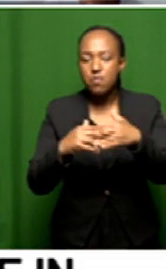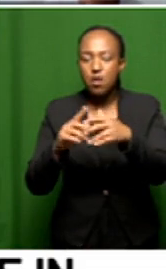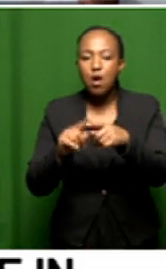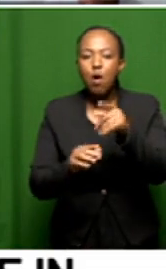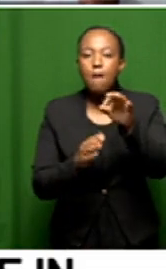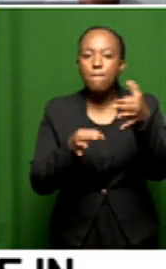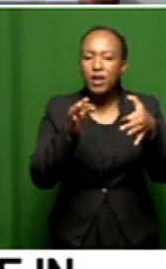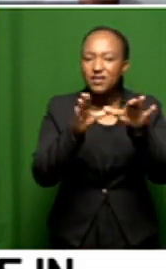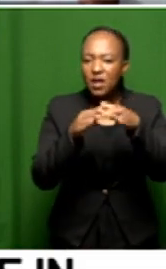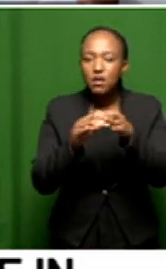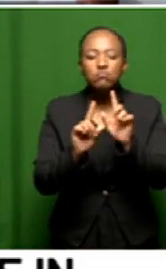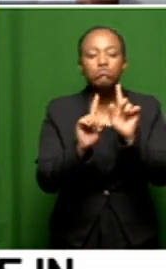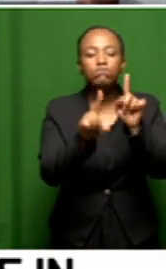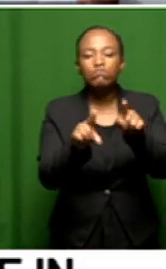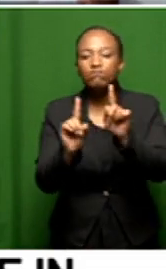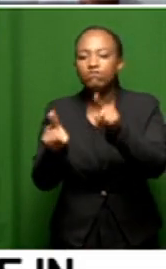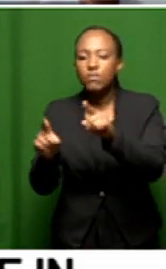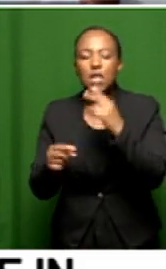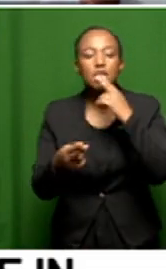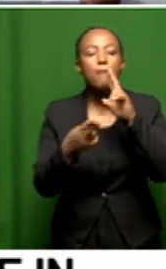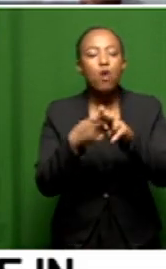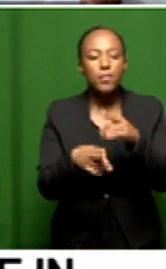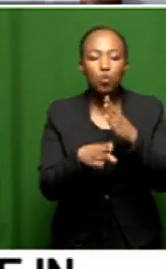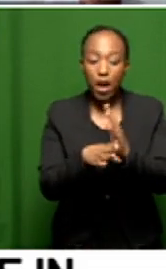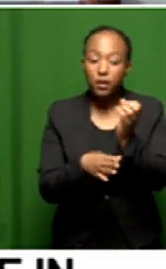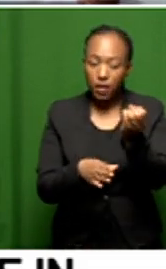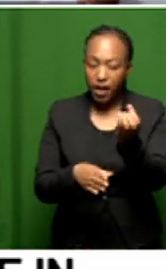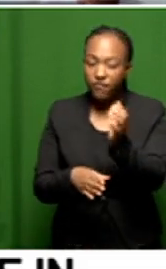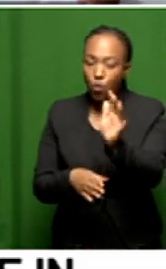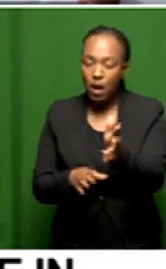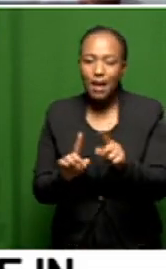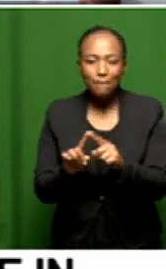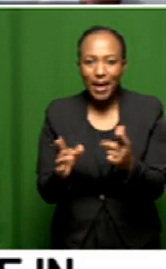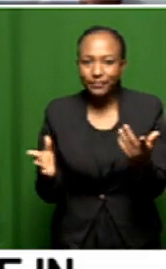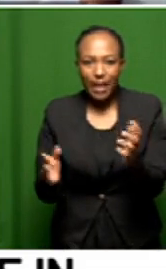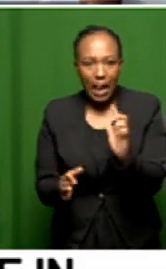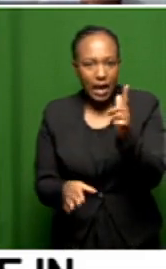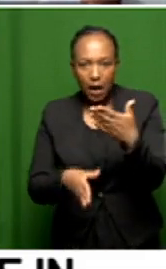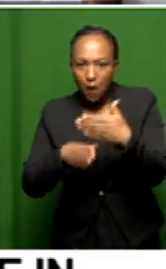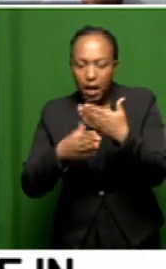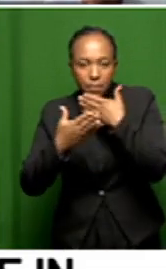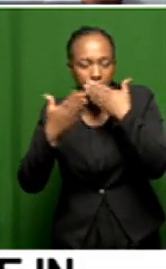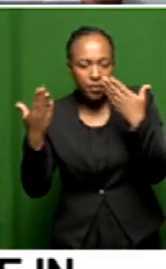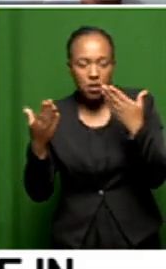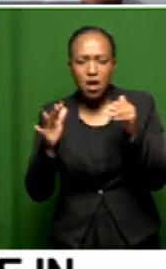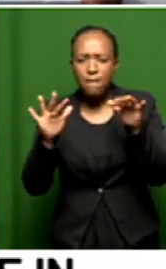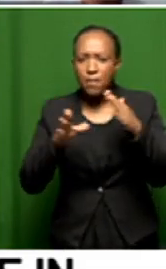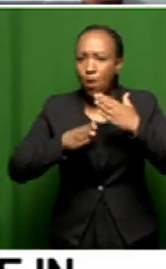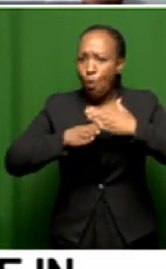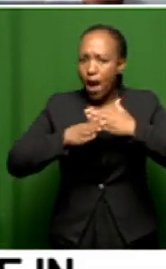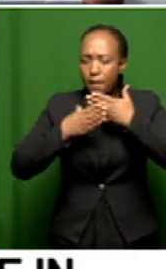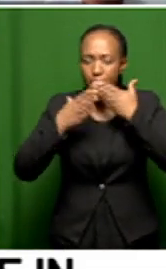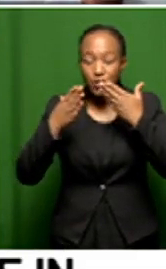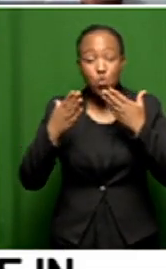ground, they promise people jobs and they never happen. So I think jobs are a serious commodity in terms of getting people to vote. So because people are not working, I think it's going to be a